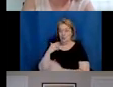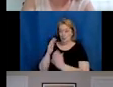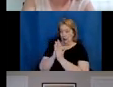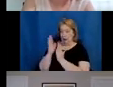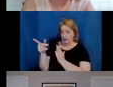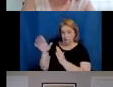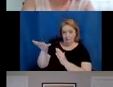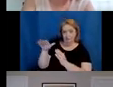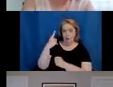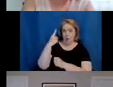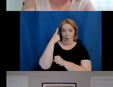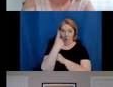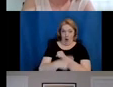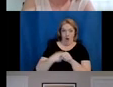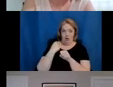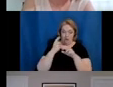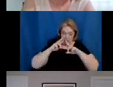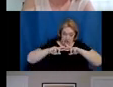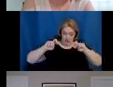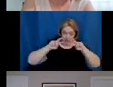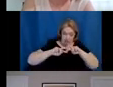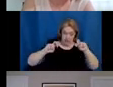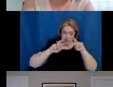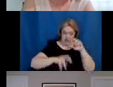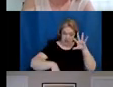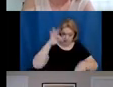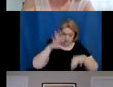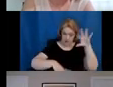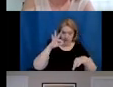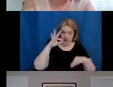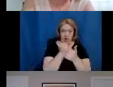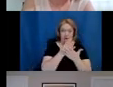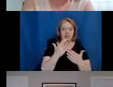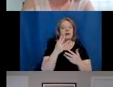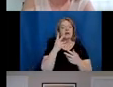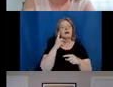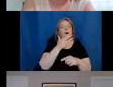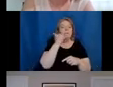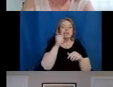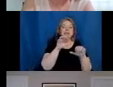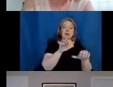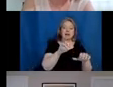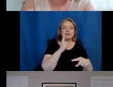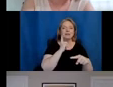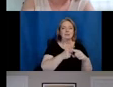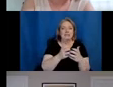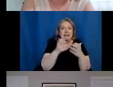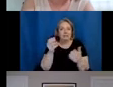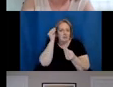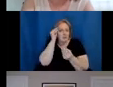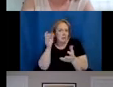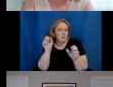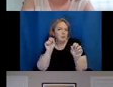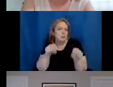year looking into all of our information and trying to come up with not only best practices, but also trying to get as much information as